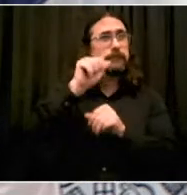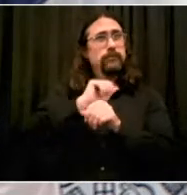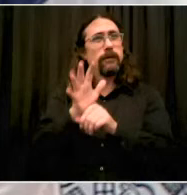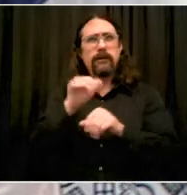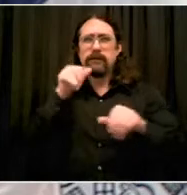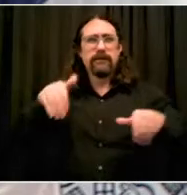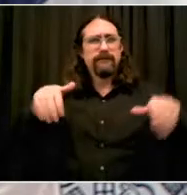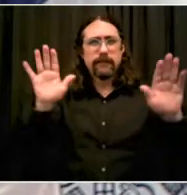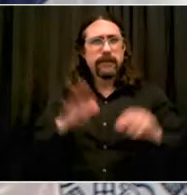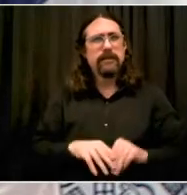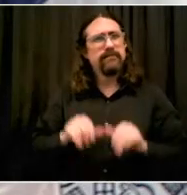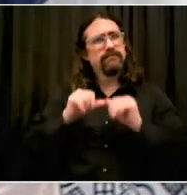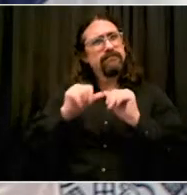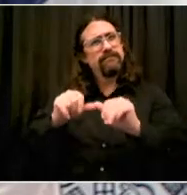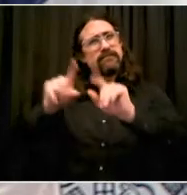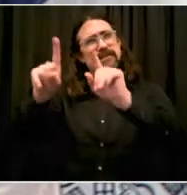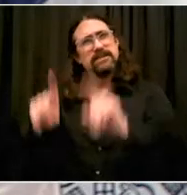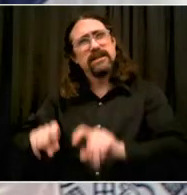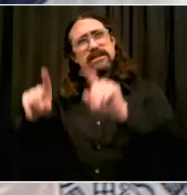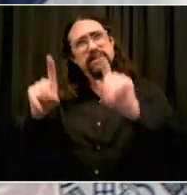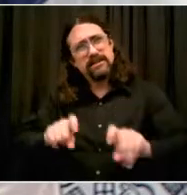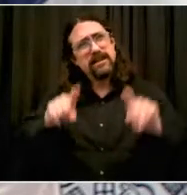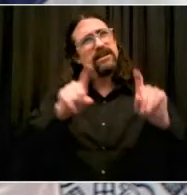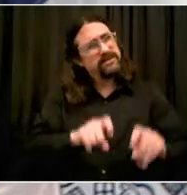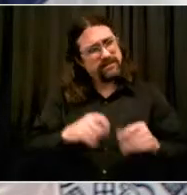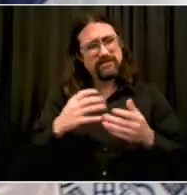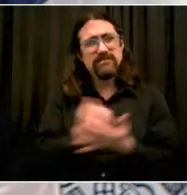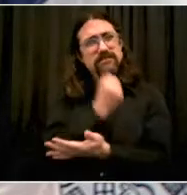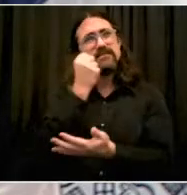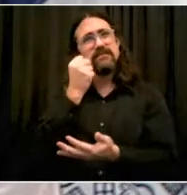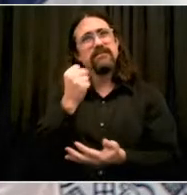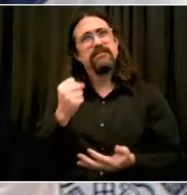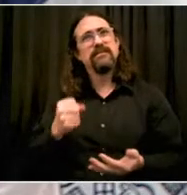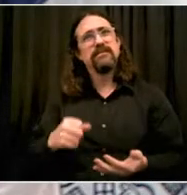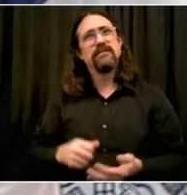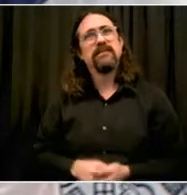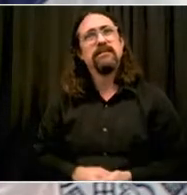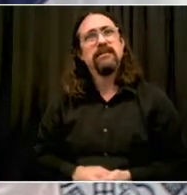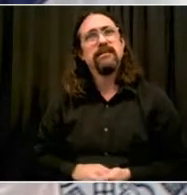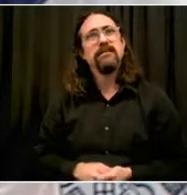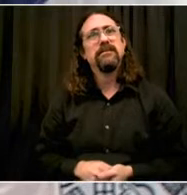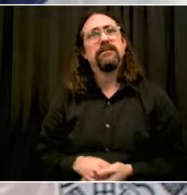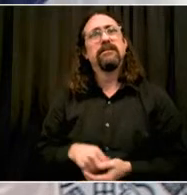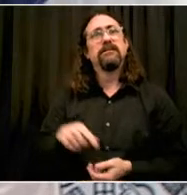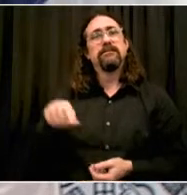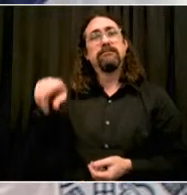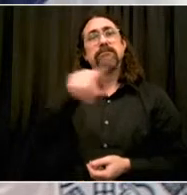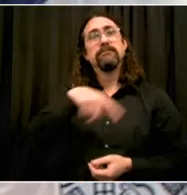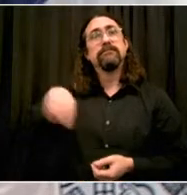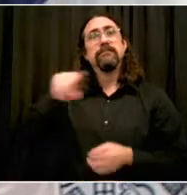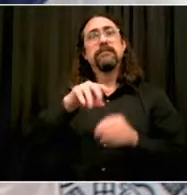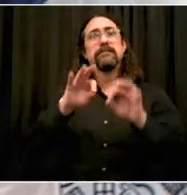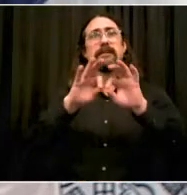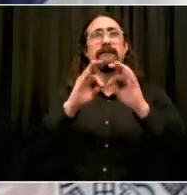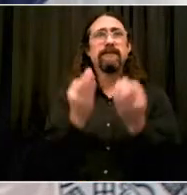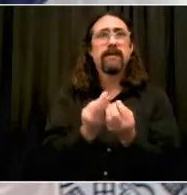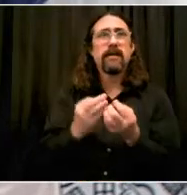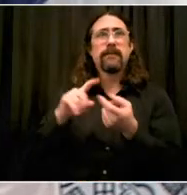Everyone's practicing the social distancing. Be smart about the holidays. This is what's going to allow us to overcome this moment,